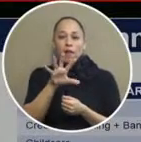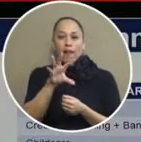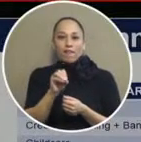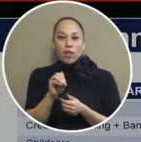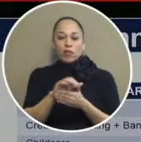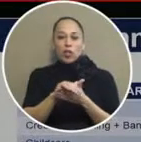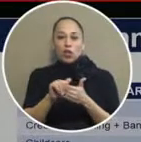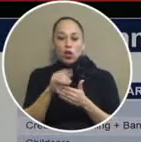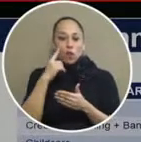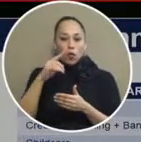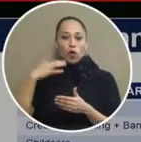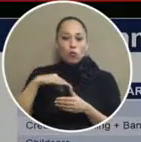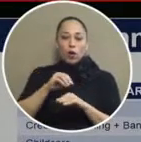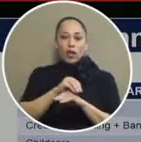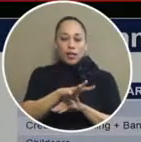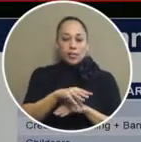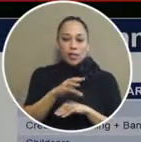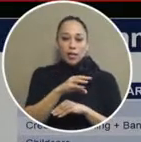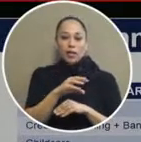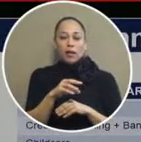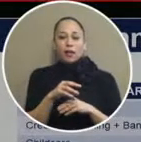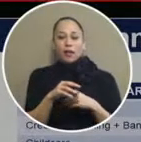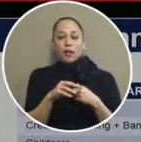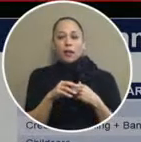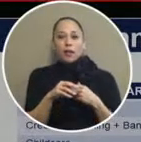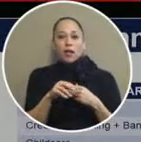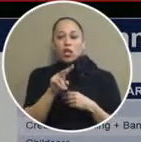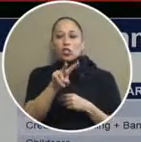$250,000 for credit counseling and bankability,